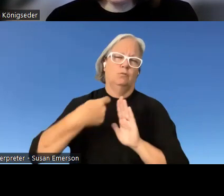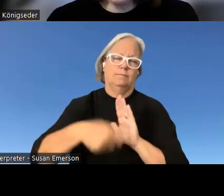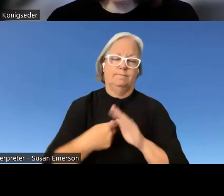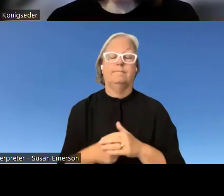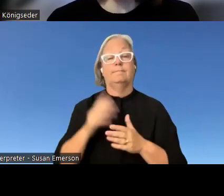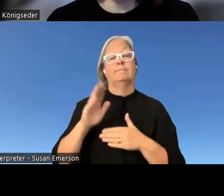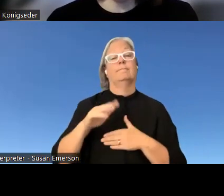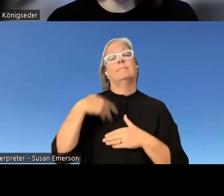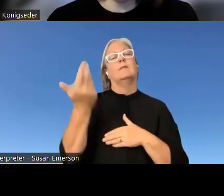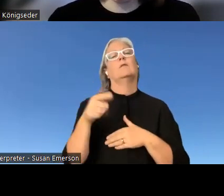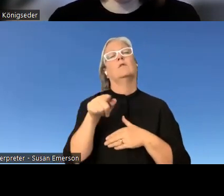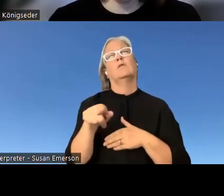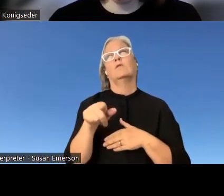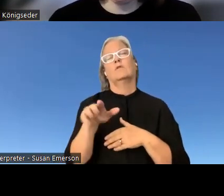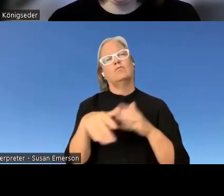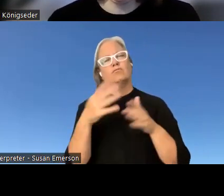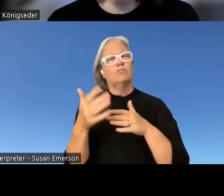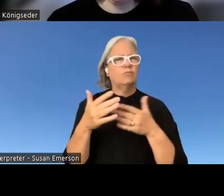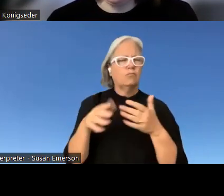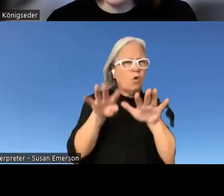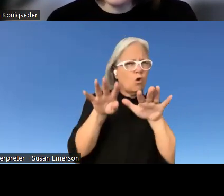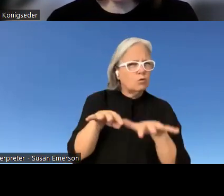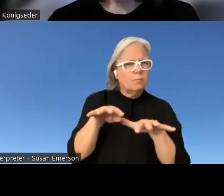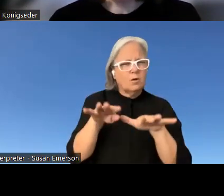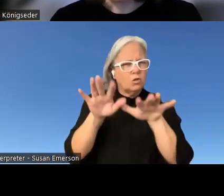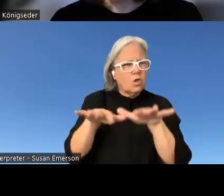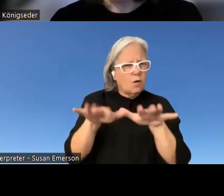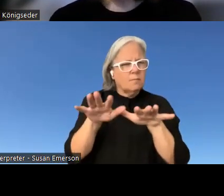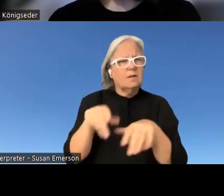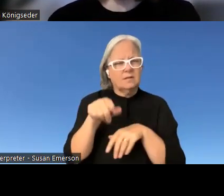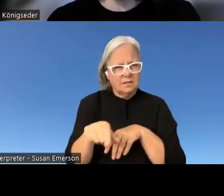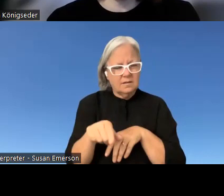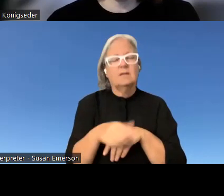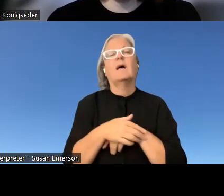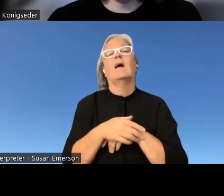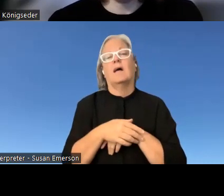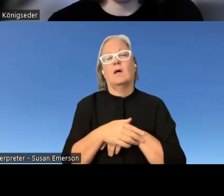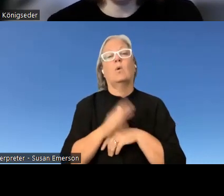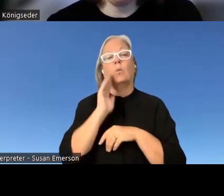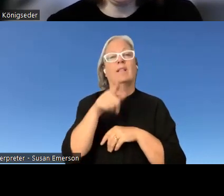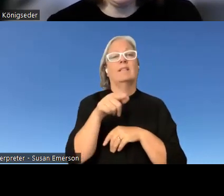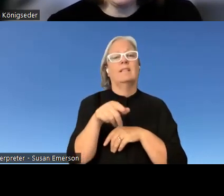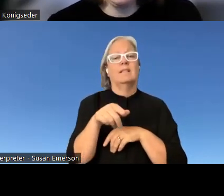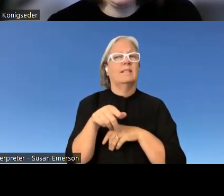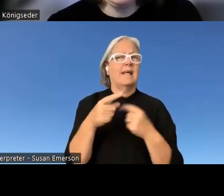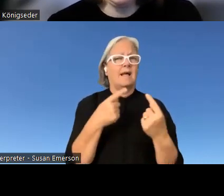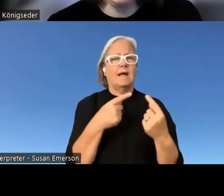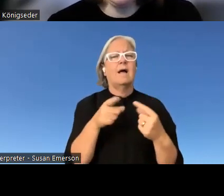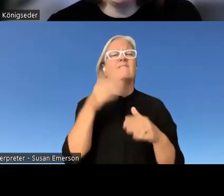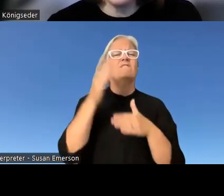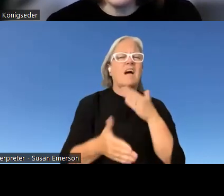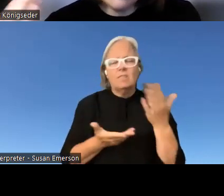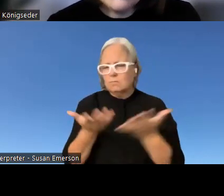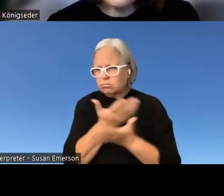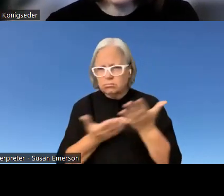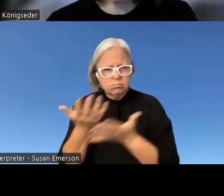final decisions, and we usually announce the awardees on December 3rd. And in March, we are organizing the